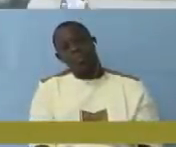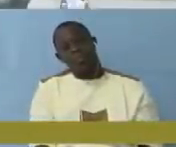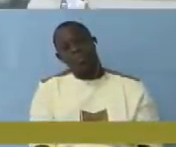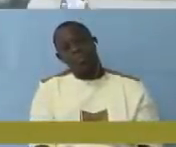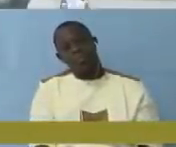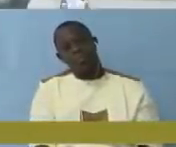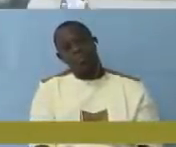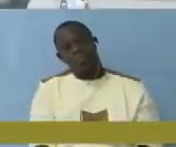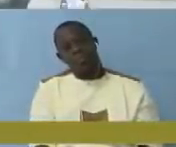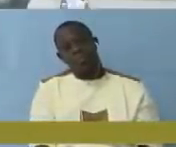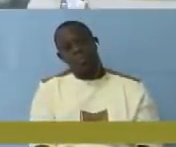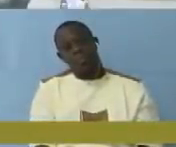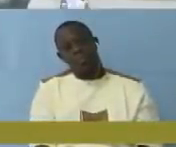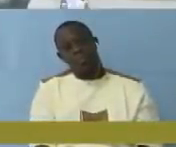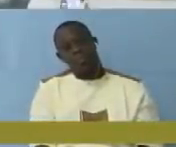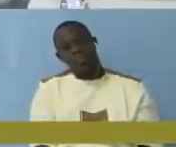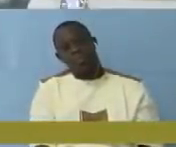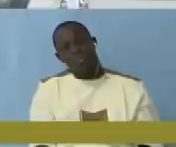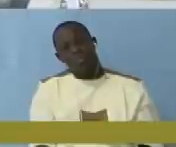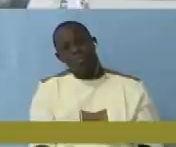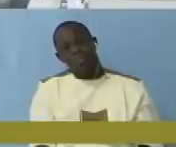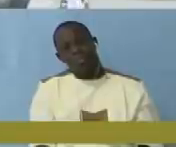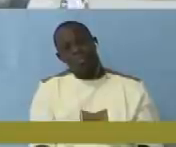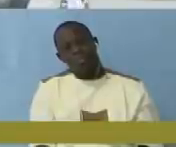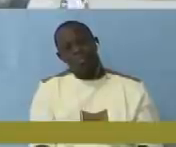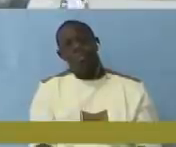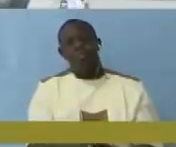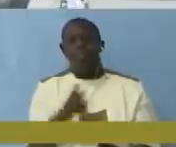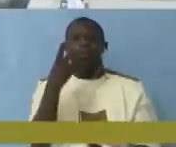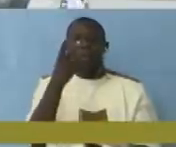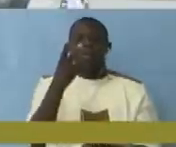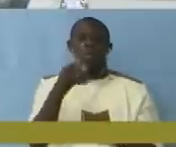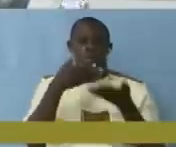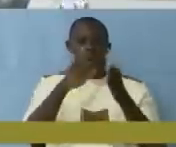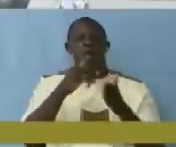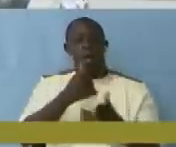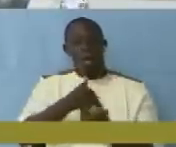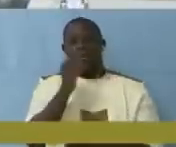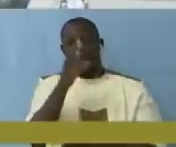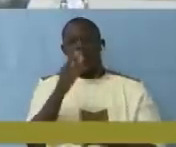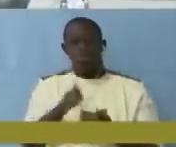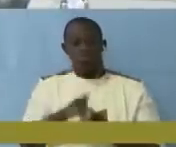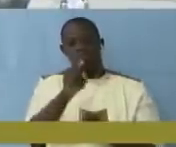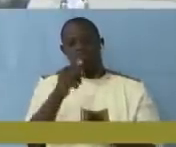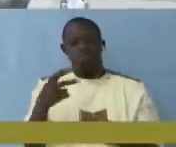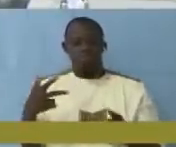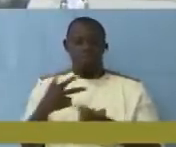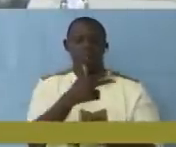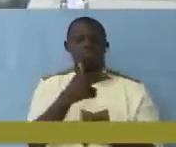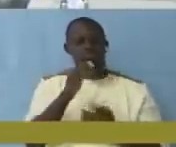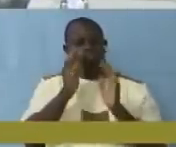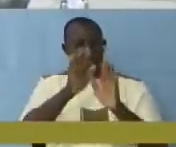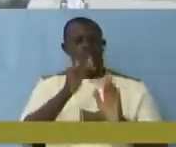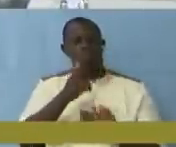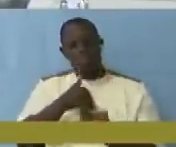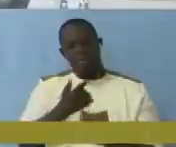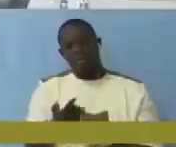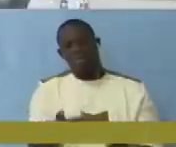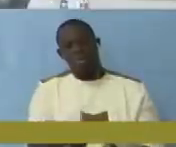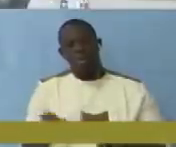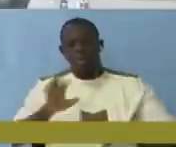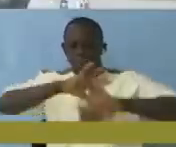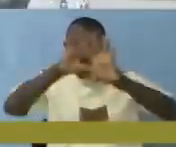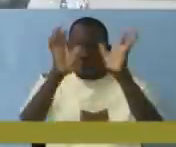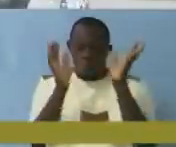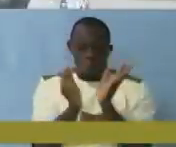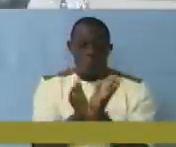See, like I said here, he caught me short. We all know